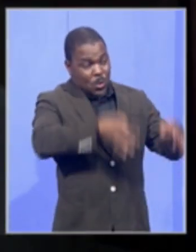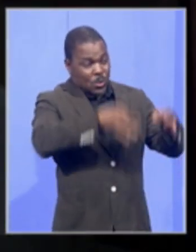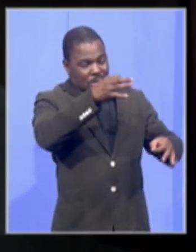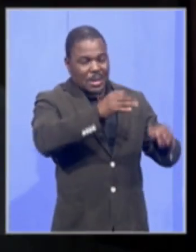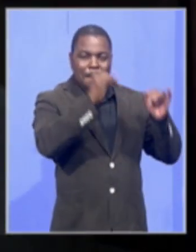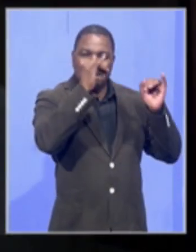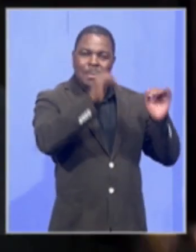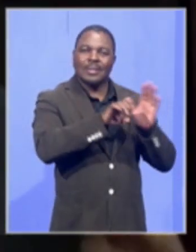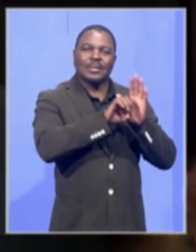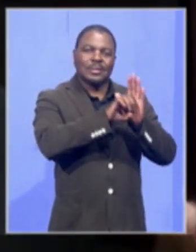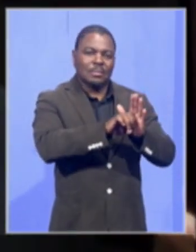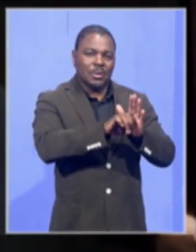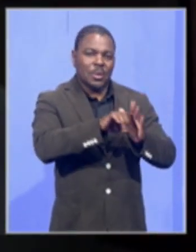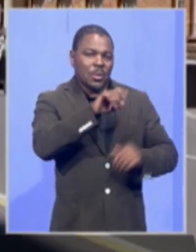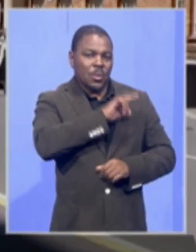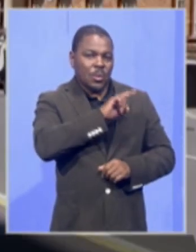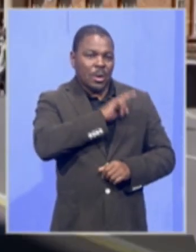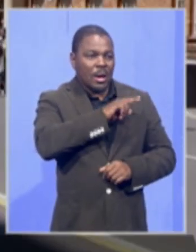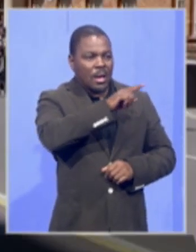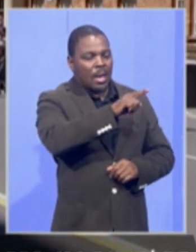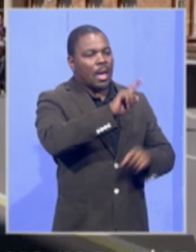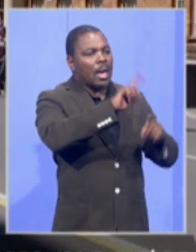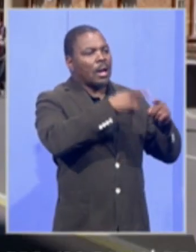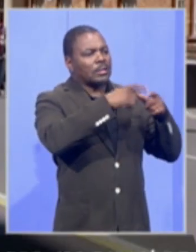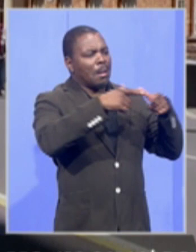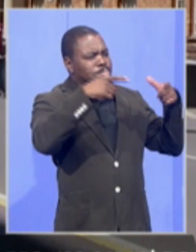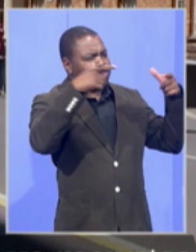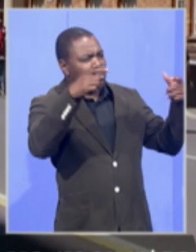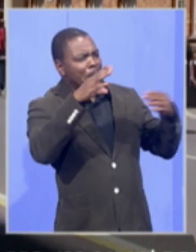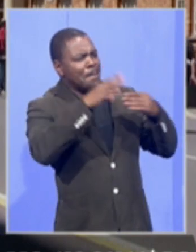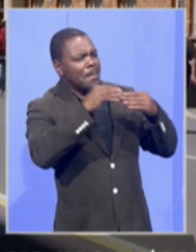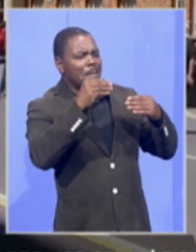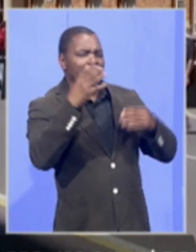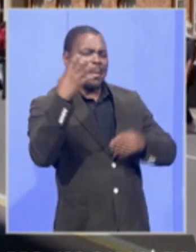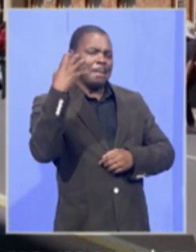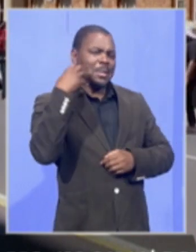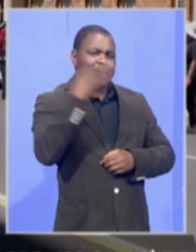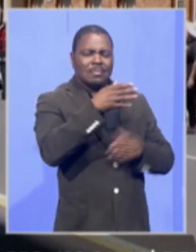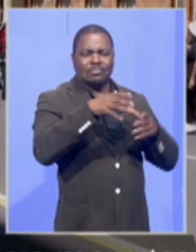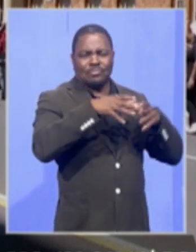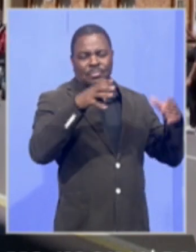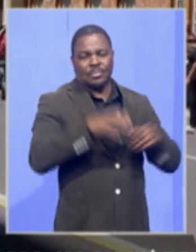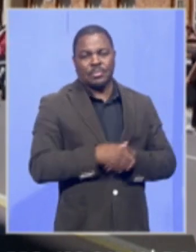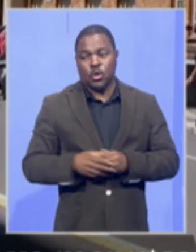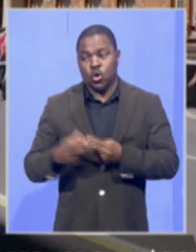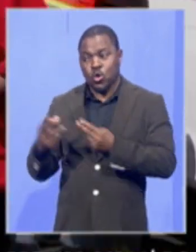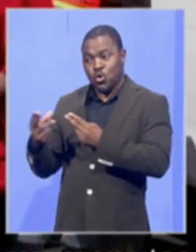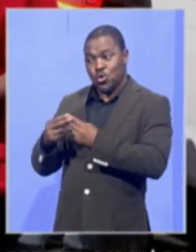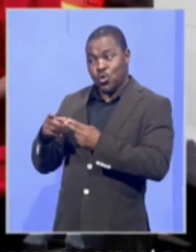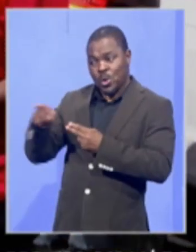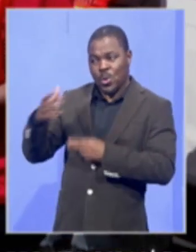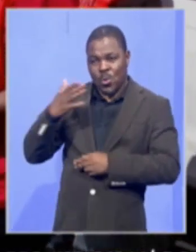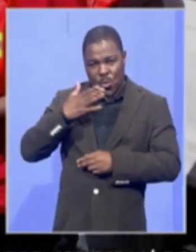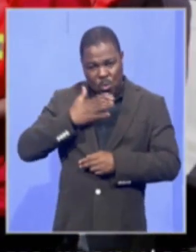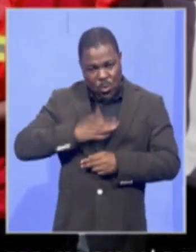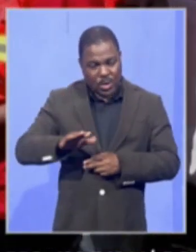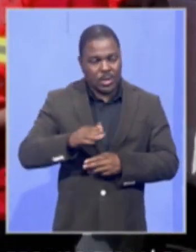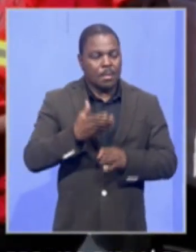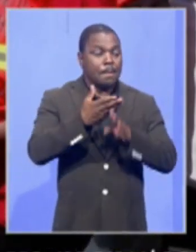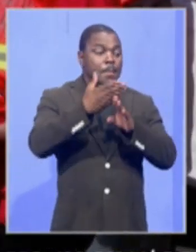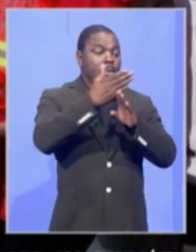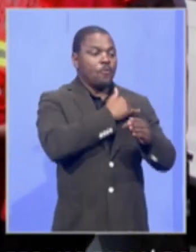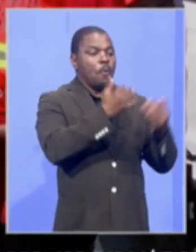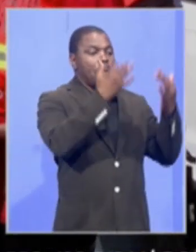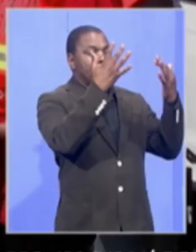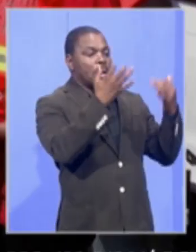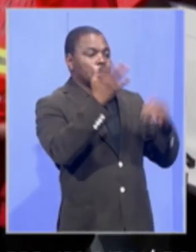For civil servants, we have a bloated cabinet. Mekgatlo ya basebetsi e labalabela ho phethela ditherisano tsa meputso pele ho puo ya